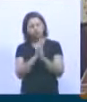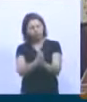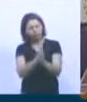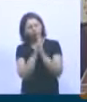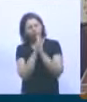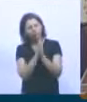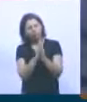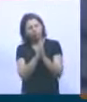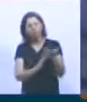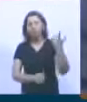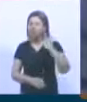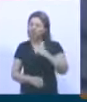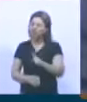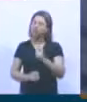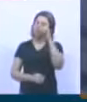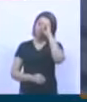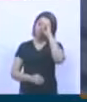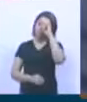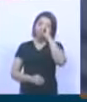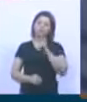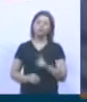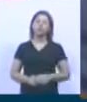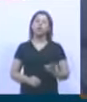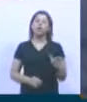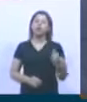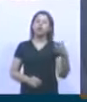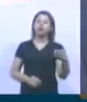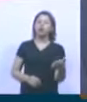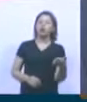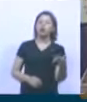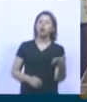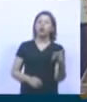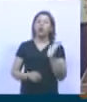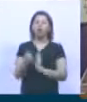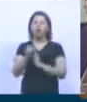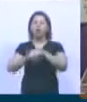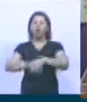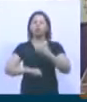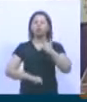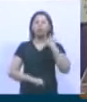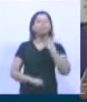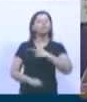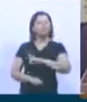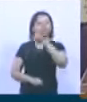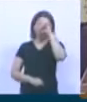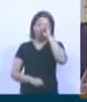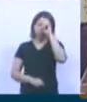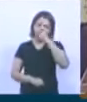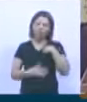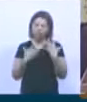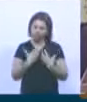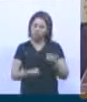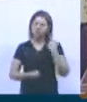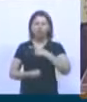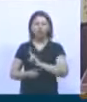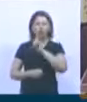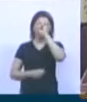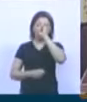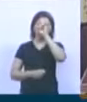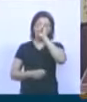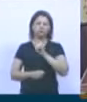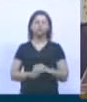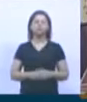comigo. Late at night, I went to the hospital. Então, bem tarde à noite, eu fui ao hospital. And there was a young man in